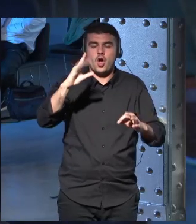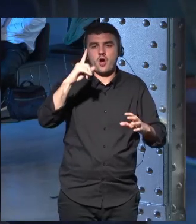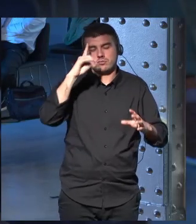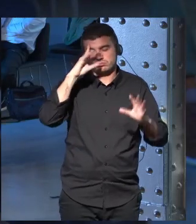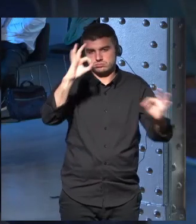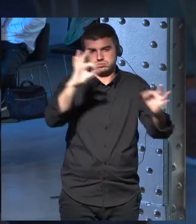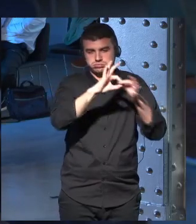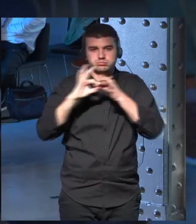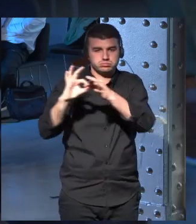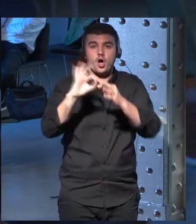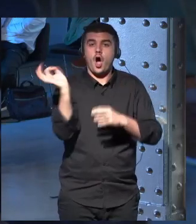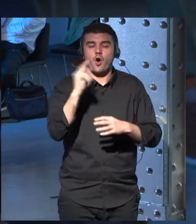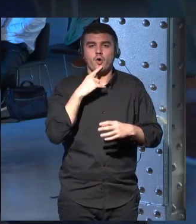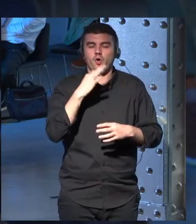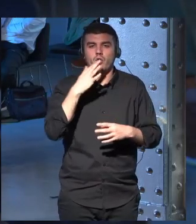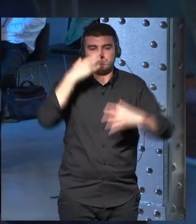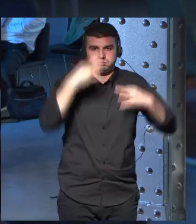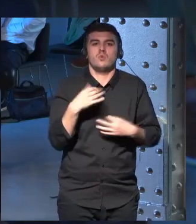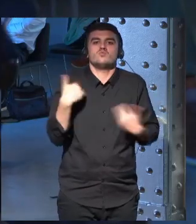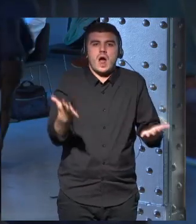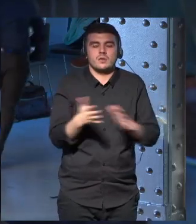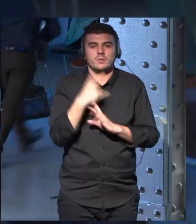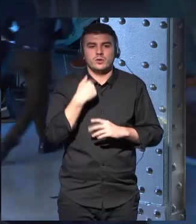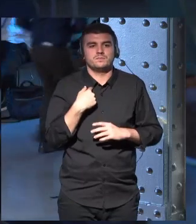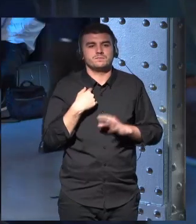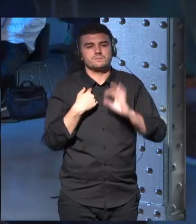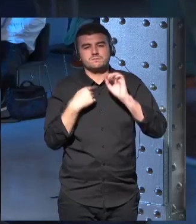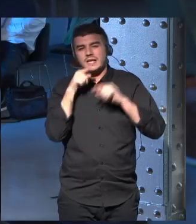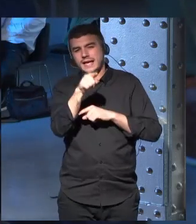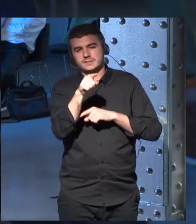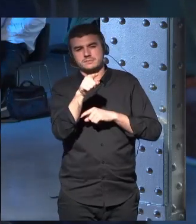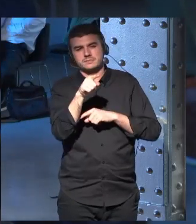statements like, that makes sense to me.